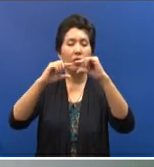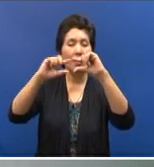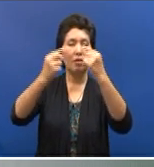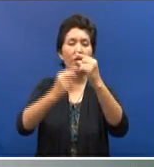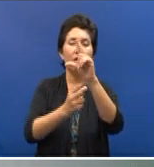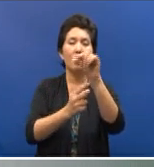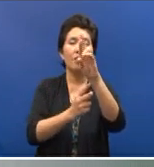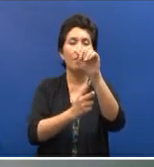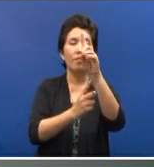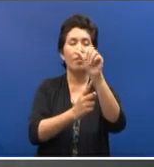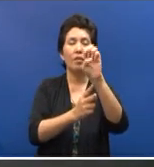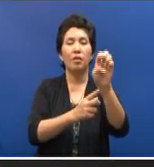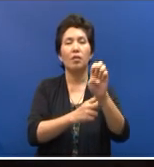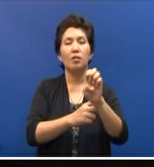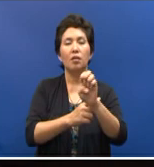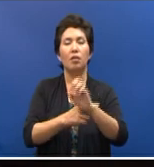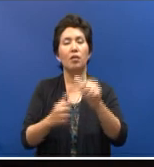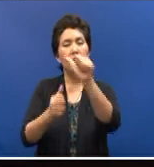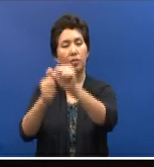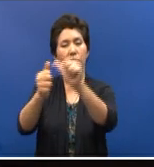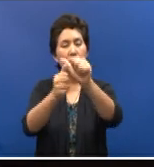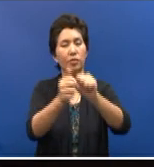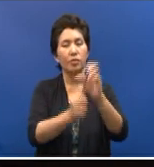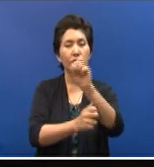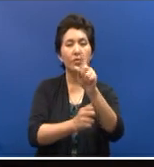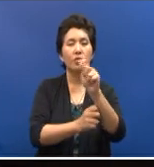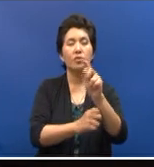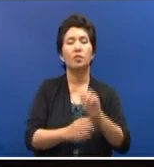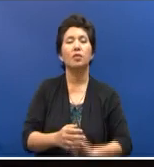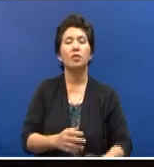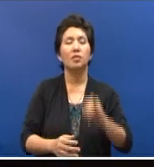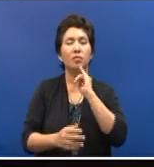Okay, whereby for the age set, it